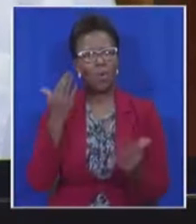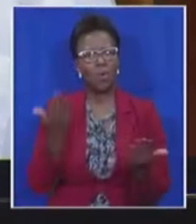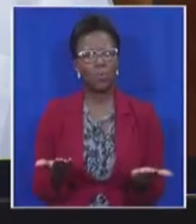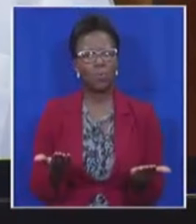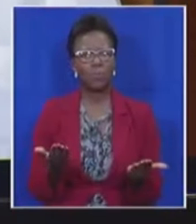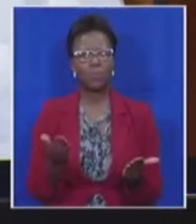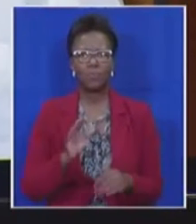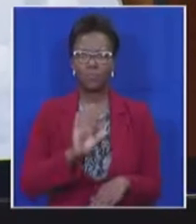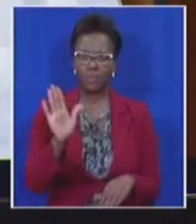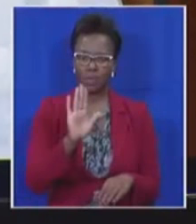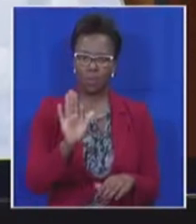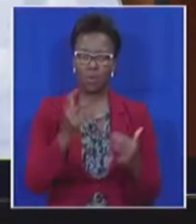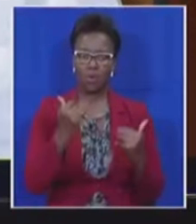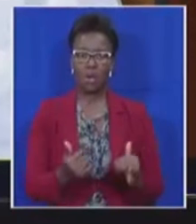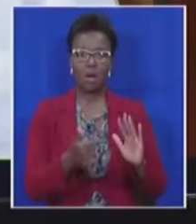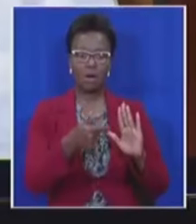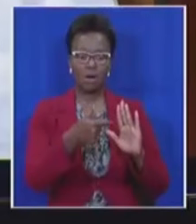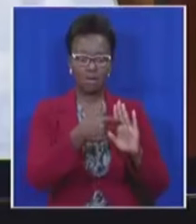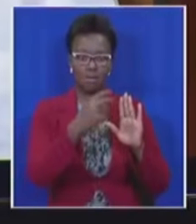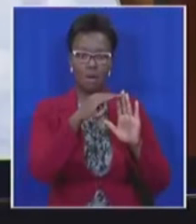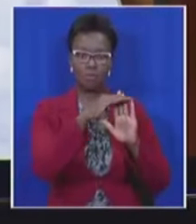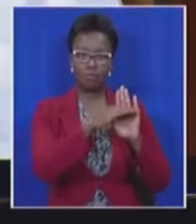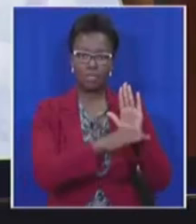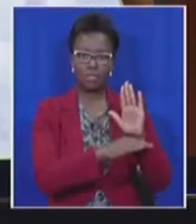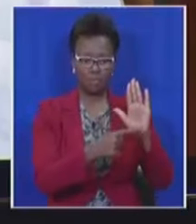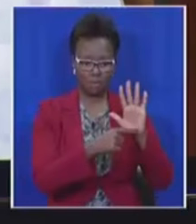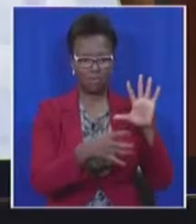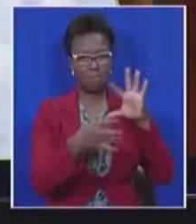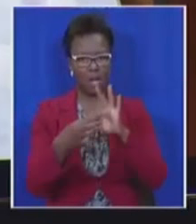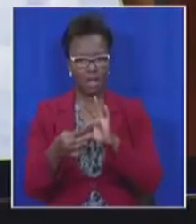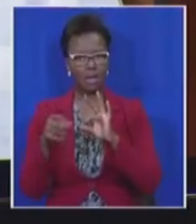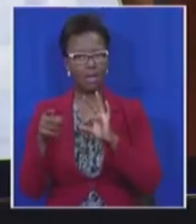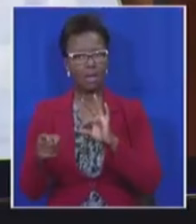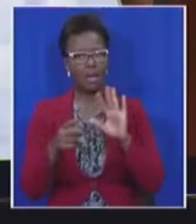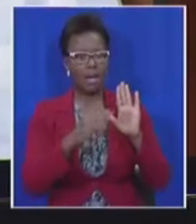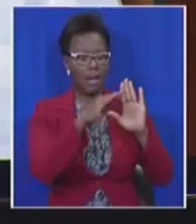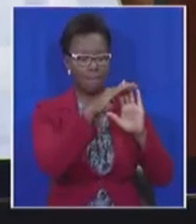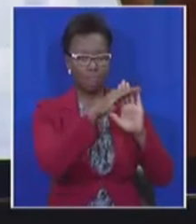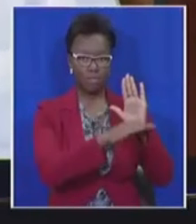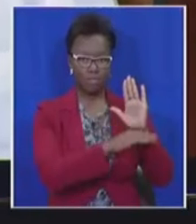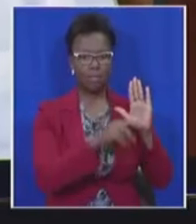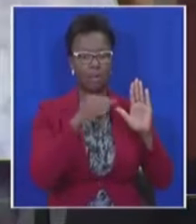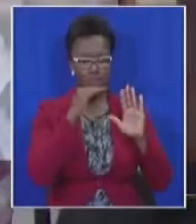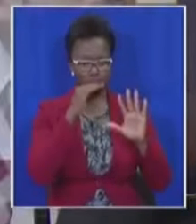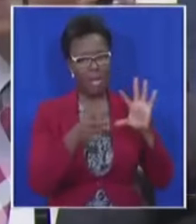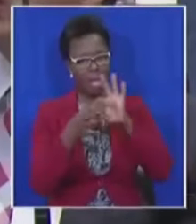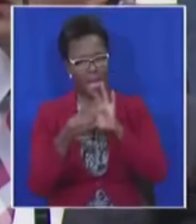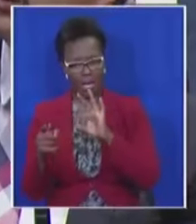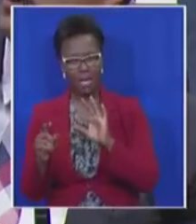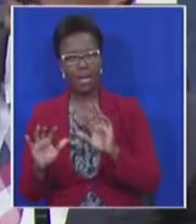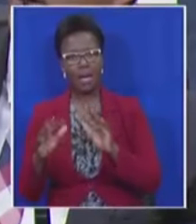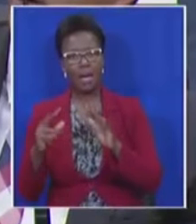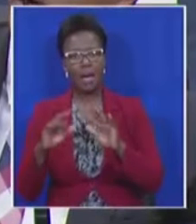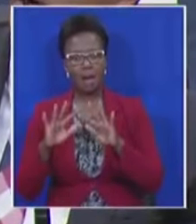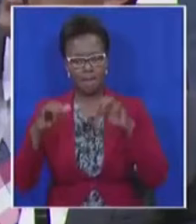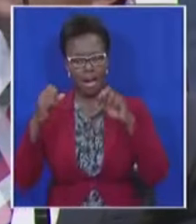the principle behind that rule applies to the joint rules. The principle applies is the same